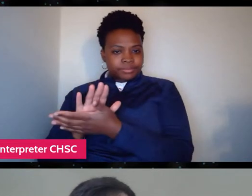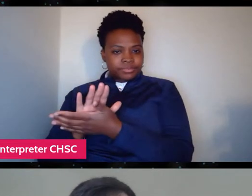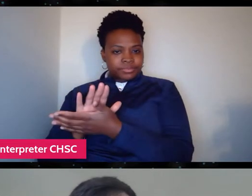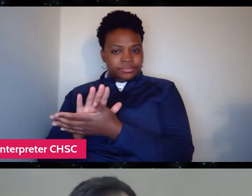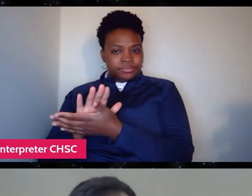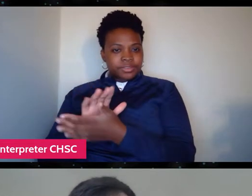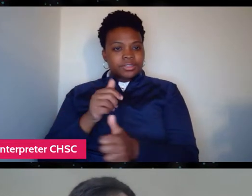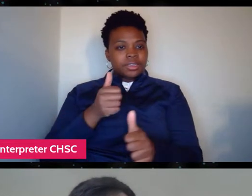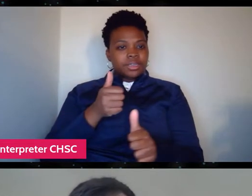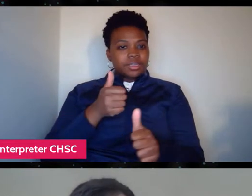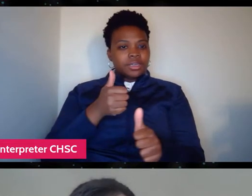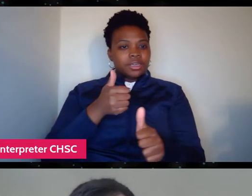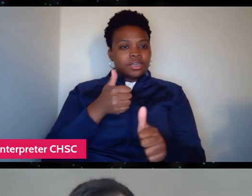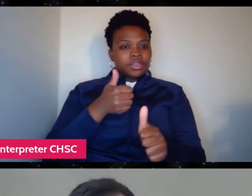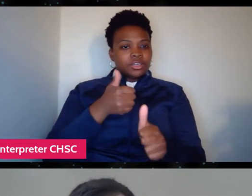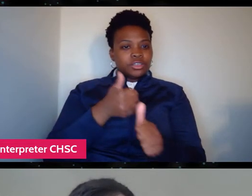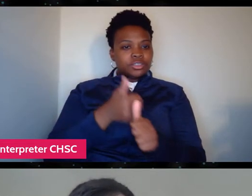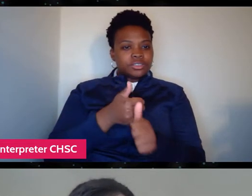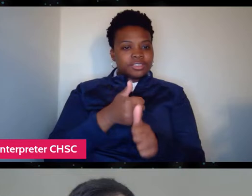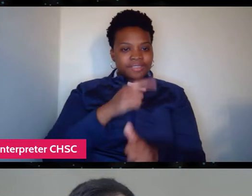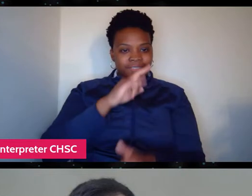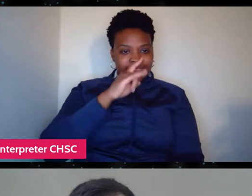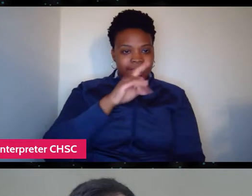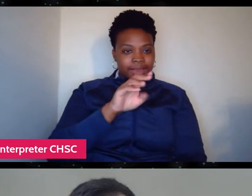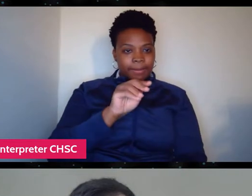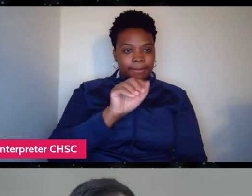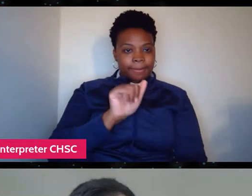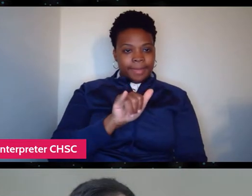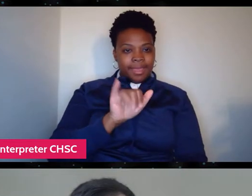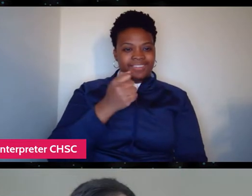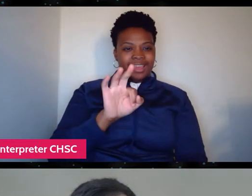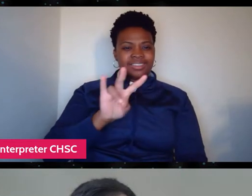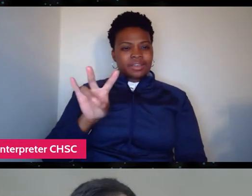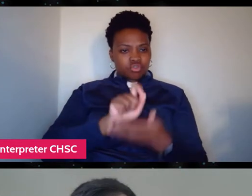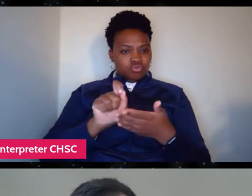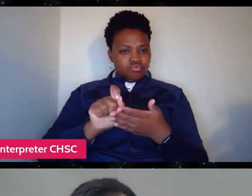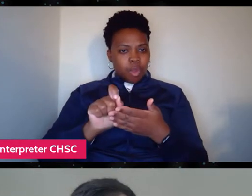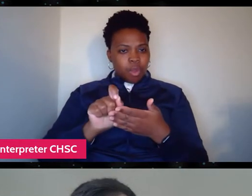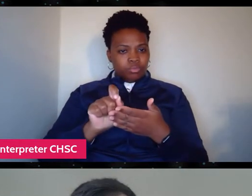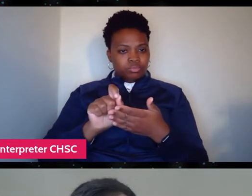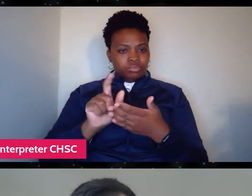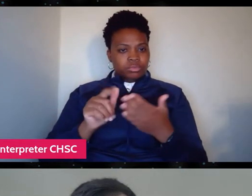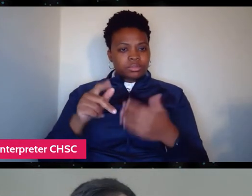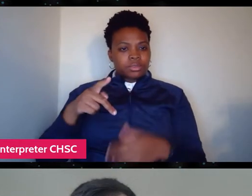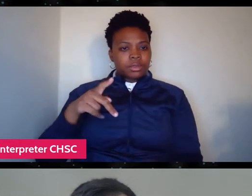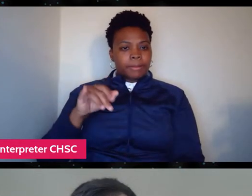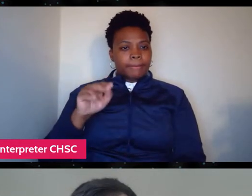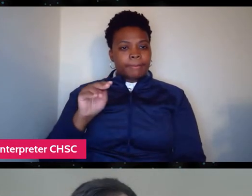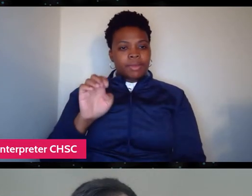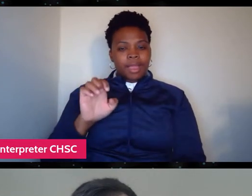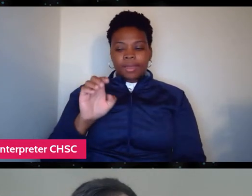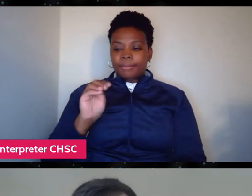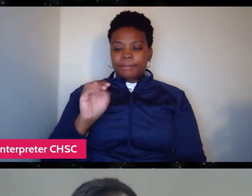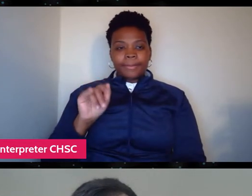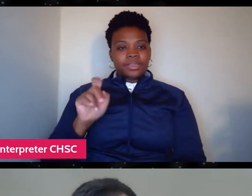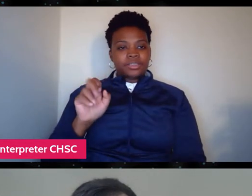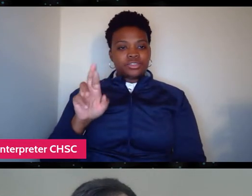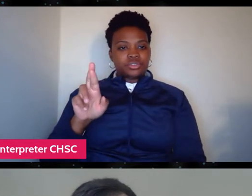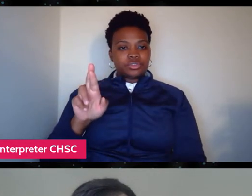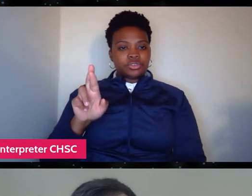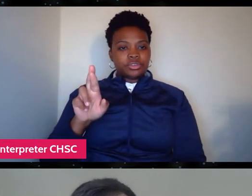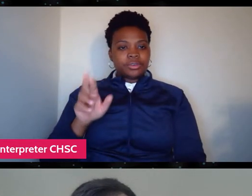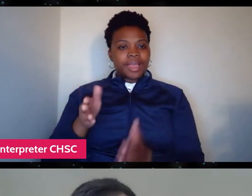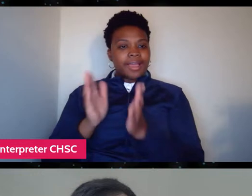May of 1977, I believe. You wrote to the prime minister asking him to help